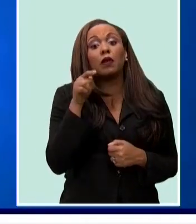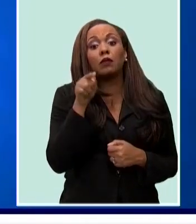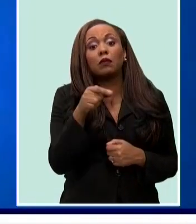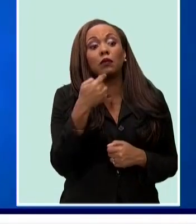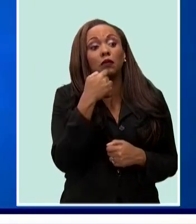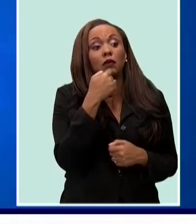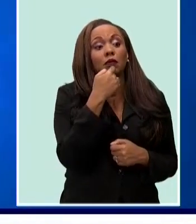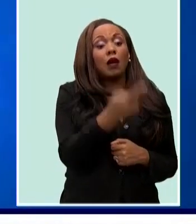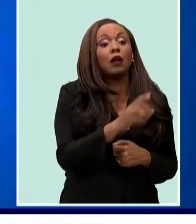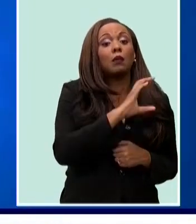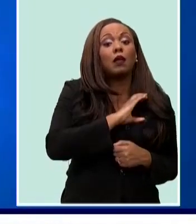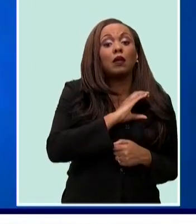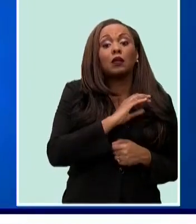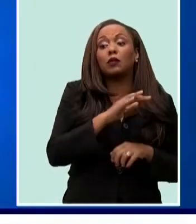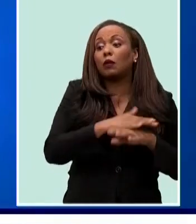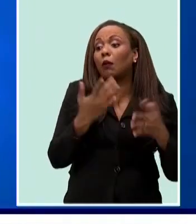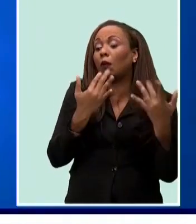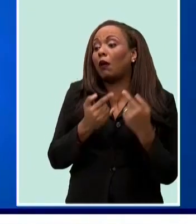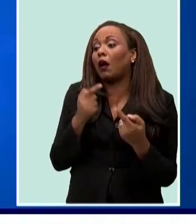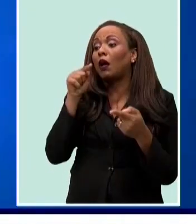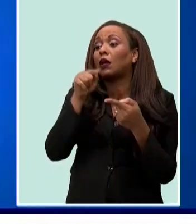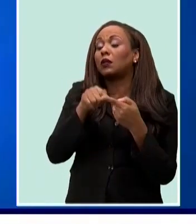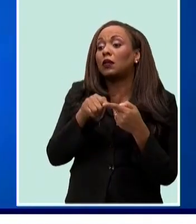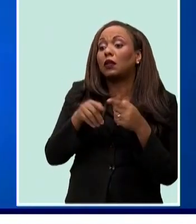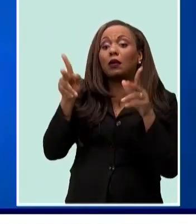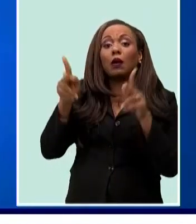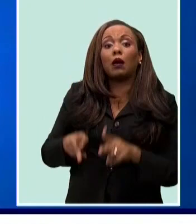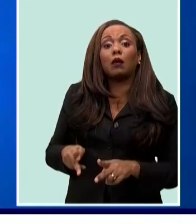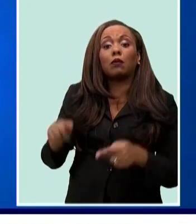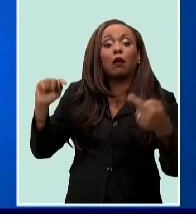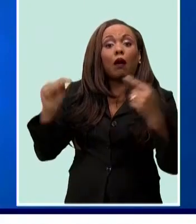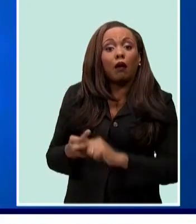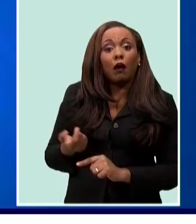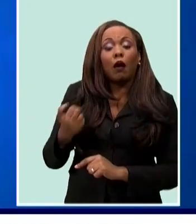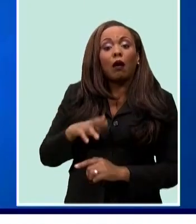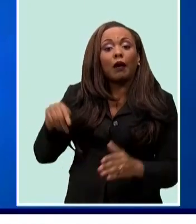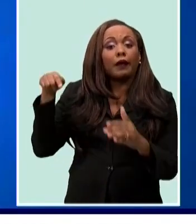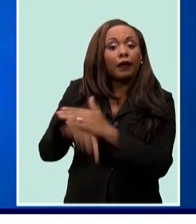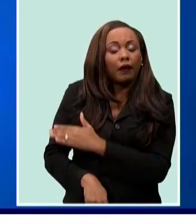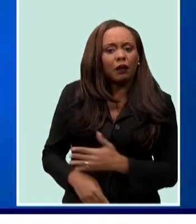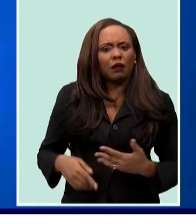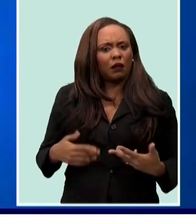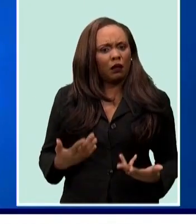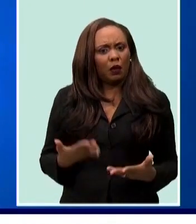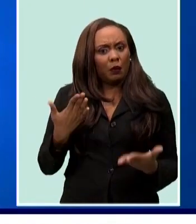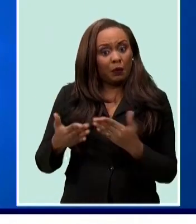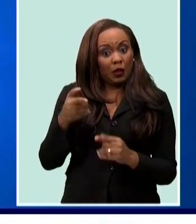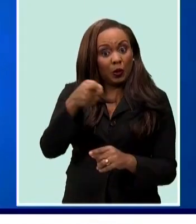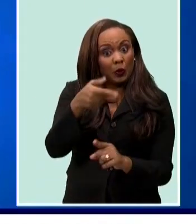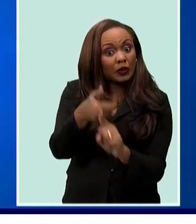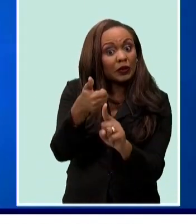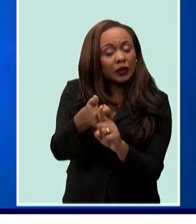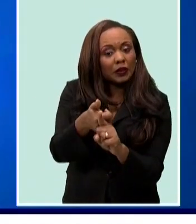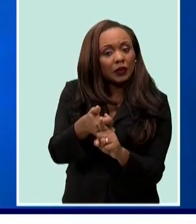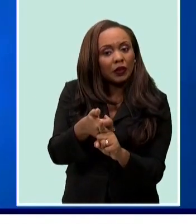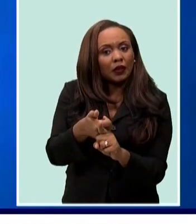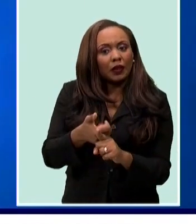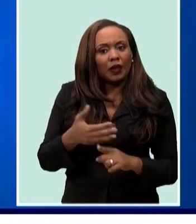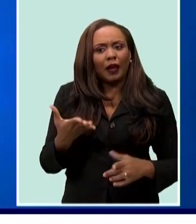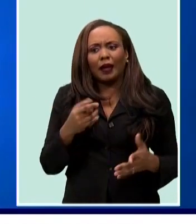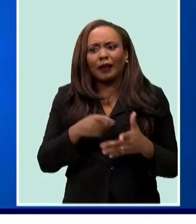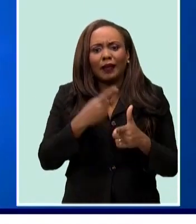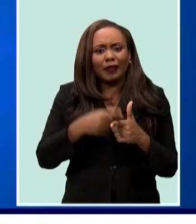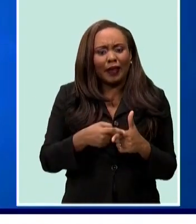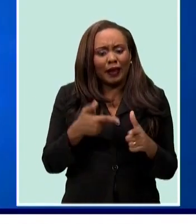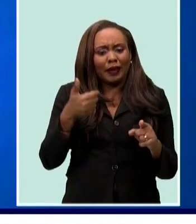now than wait until somebody in the community gets injured, maybe yourself, and run and play you going